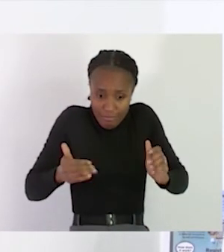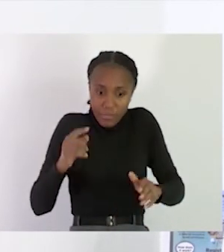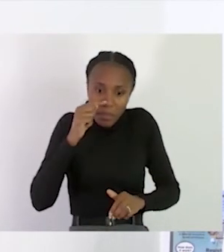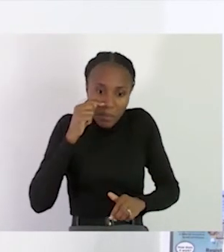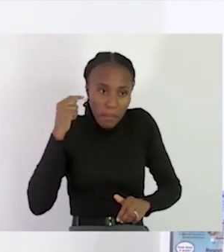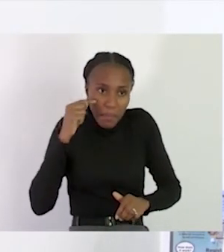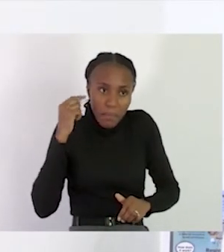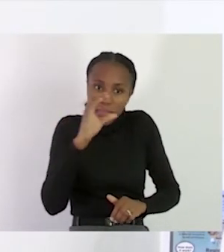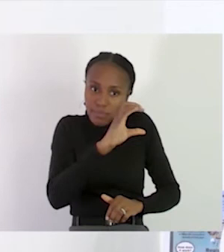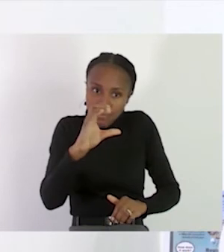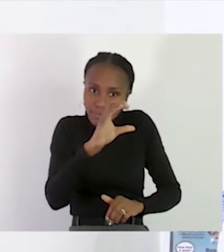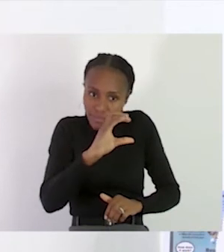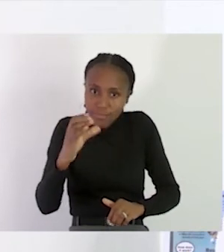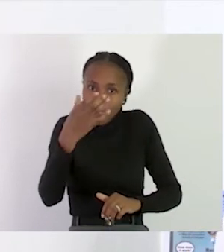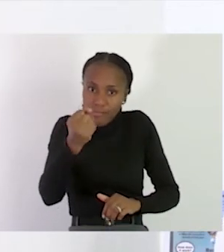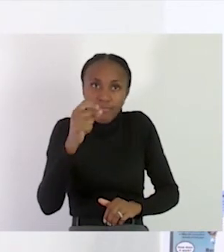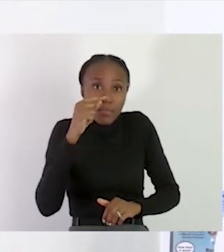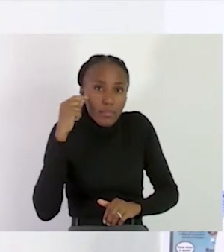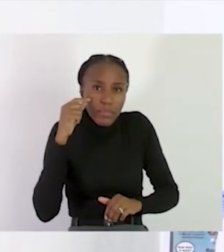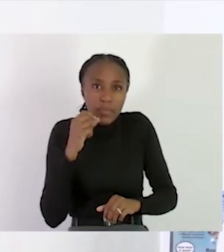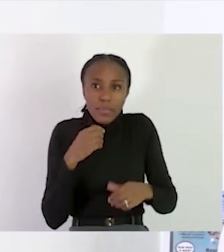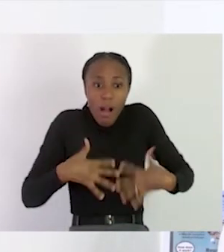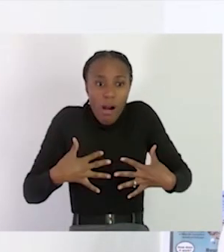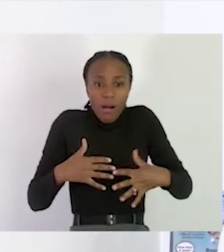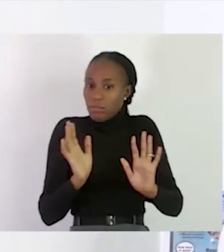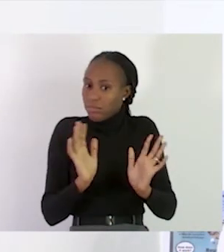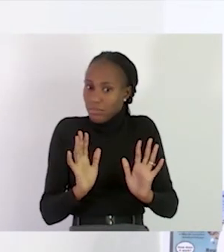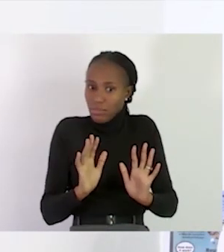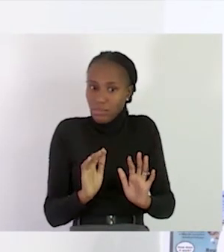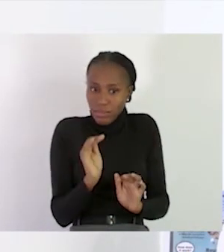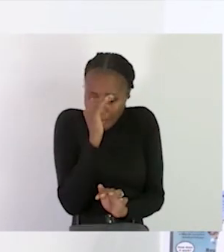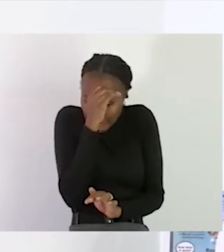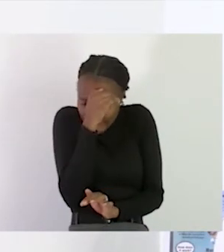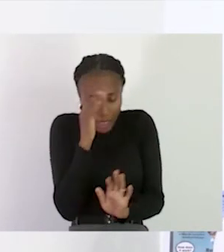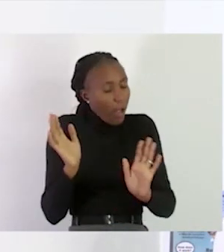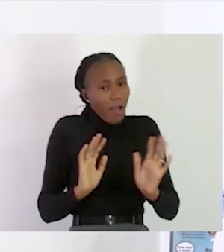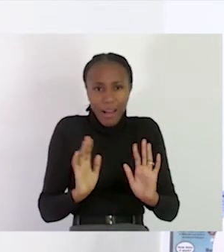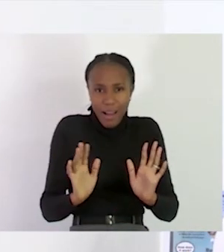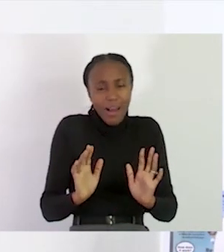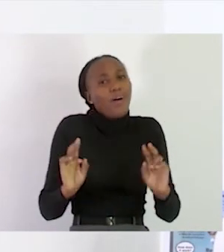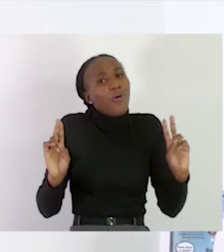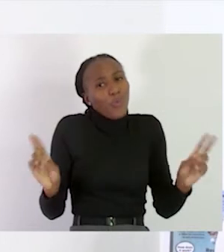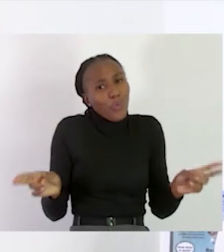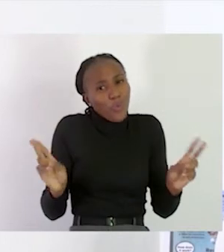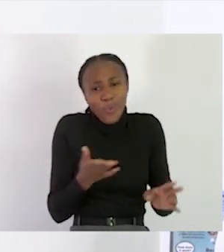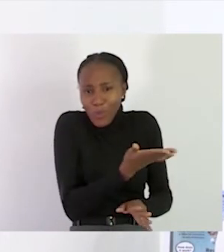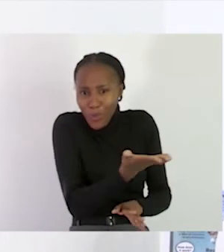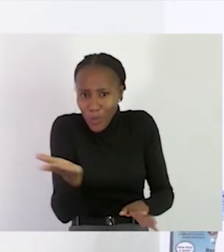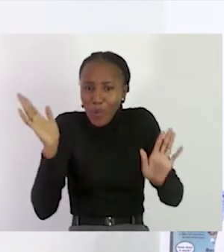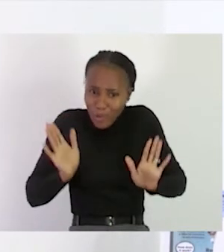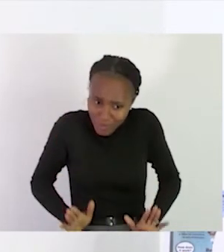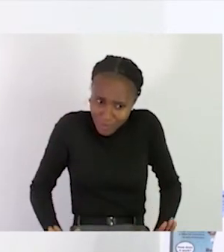monthly periods will start. Nothing to be scared, nothing to be surprised about. Every girl will go through